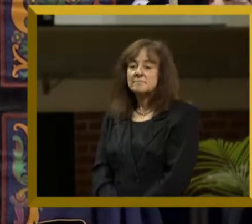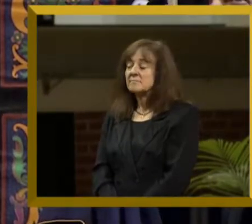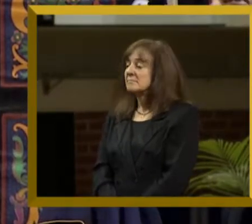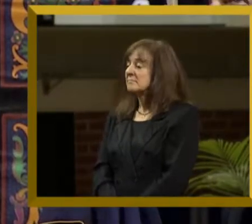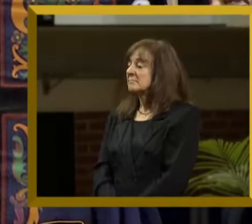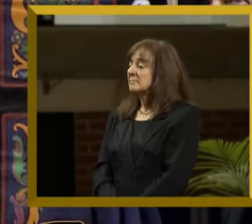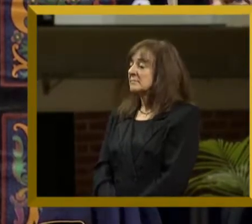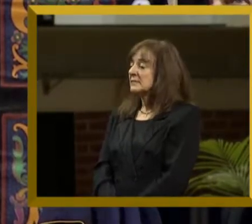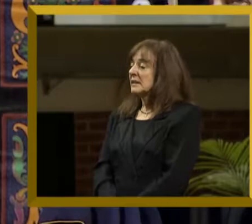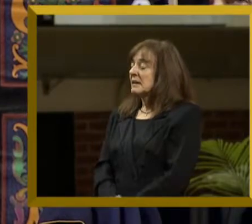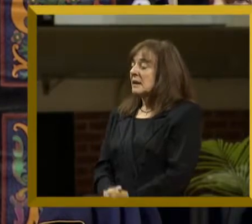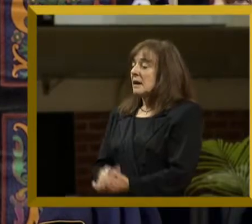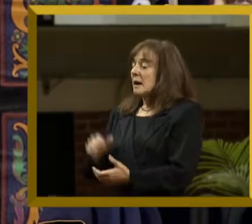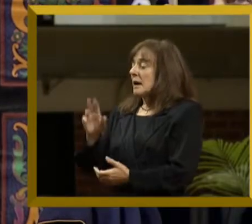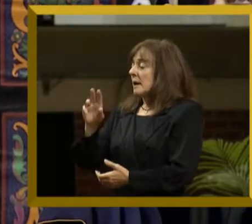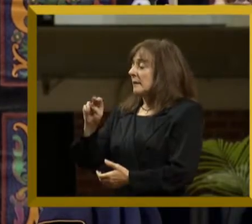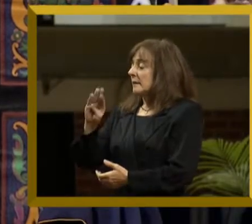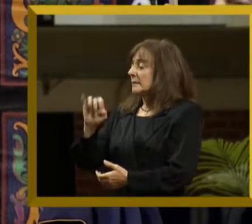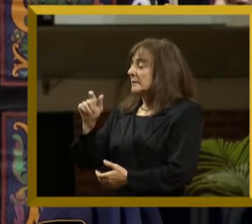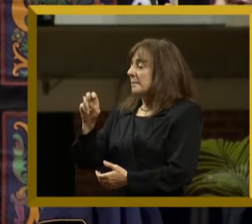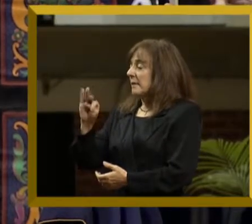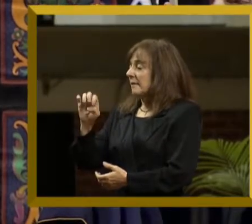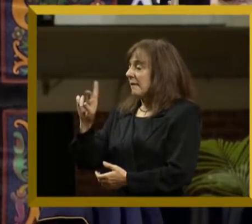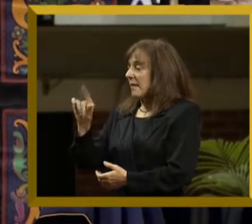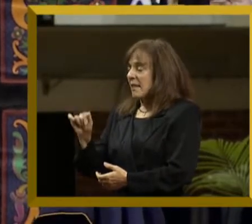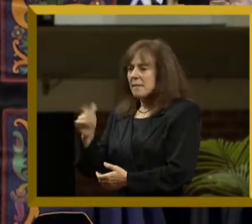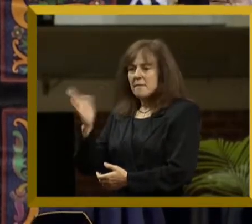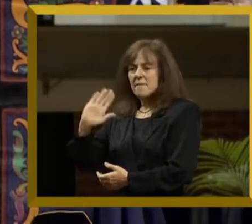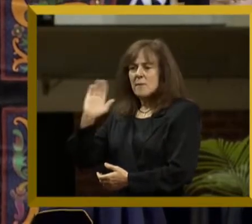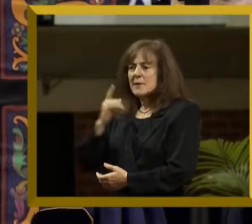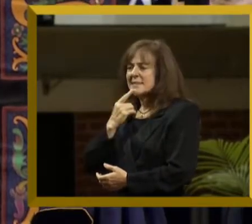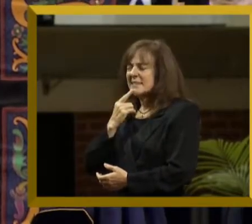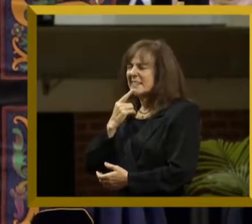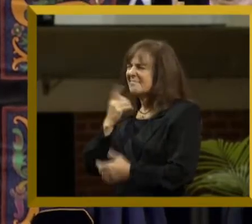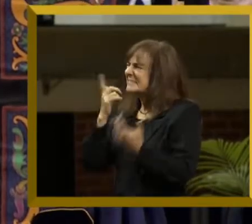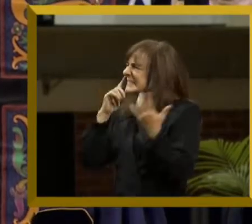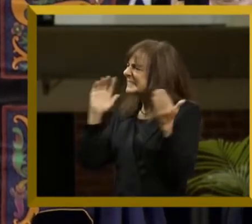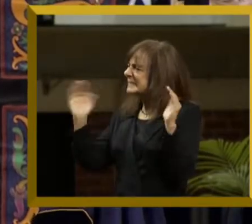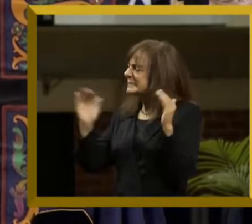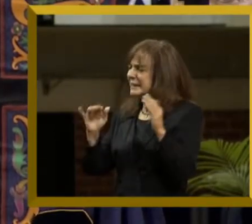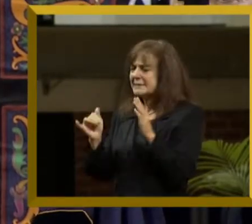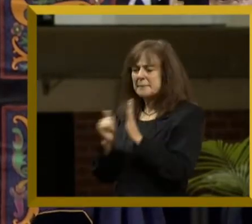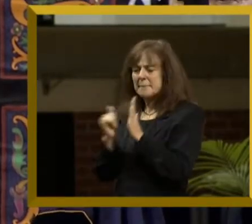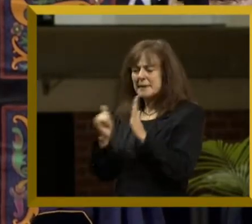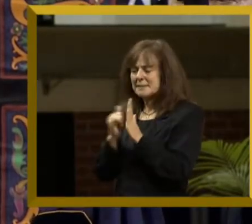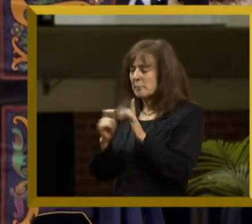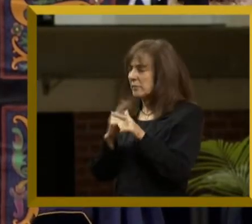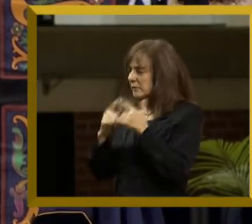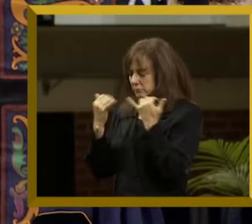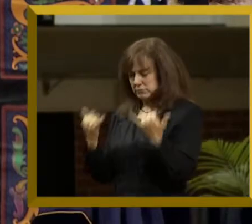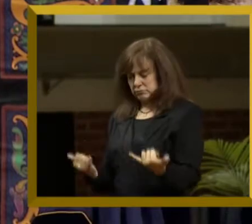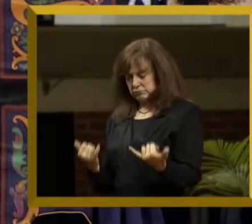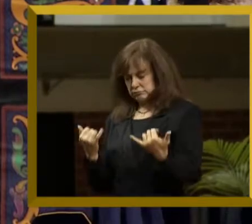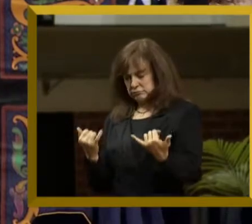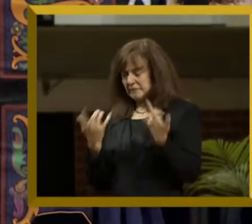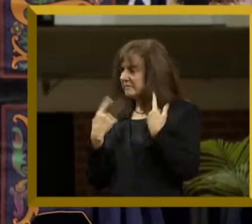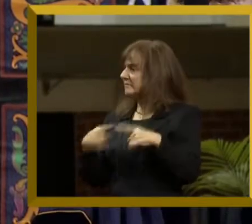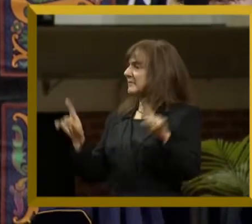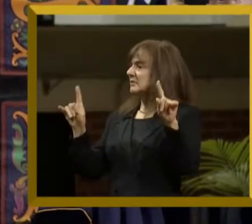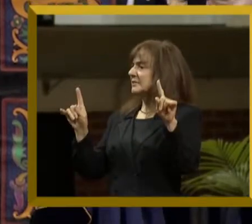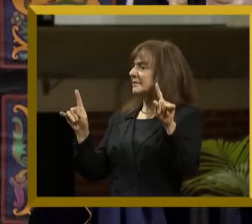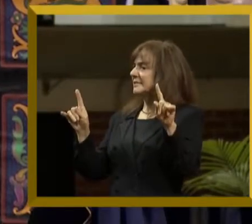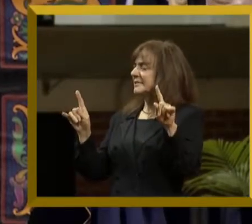Nelson Mandela once said, "It always seems impossible until it is done." There might